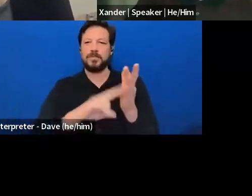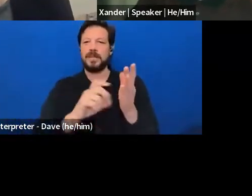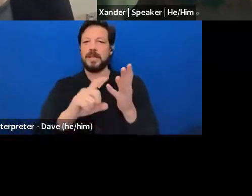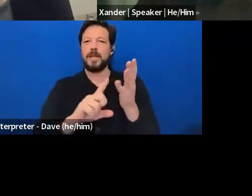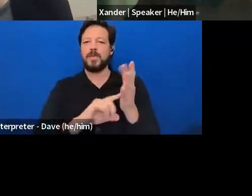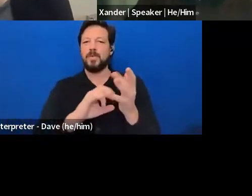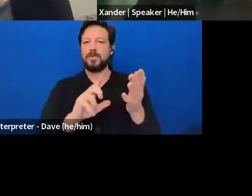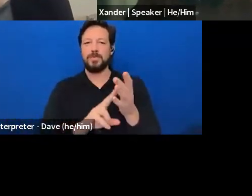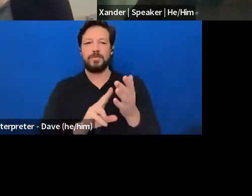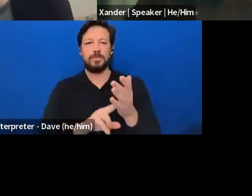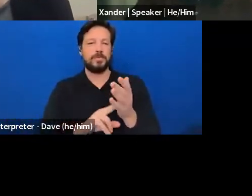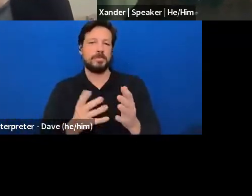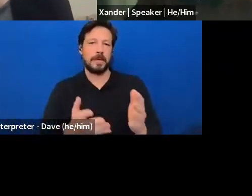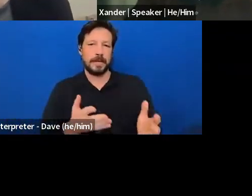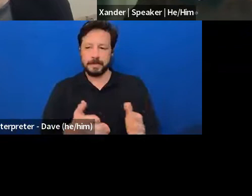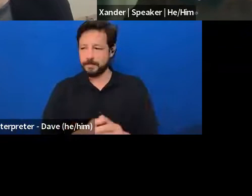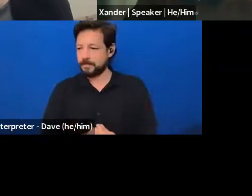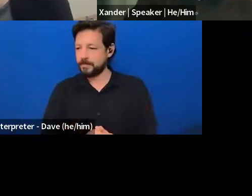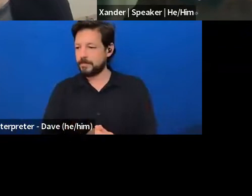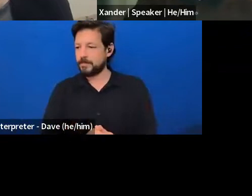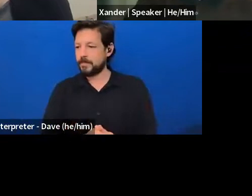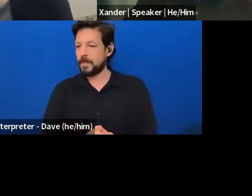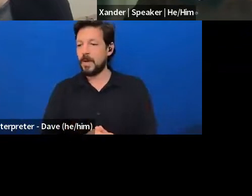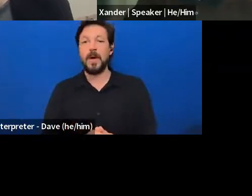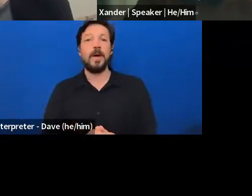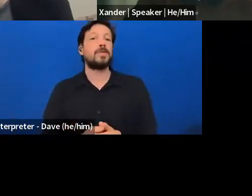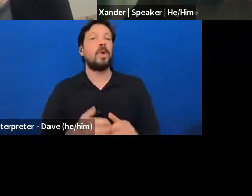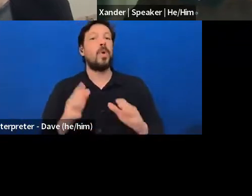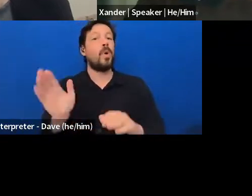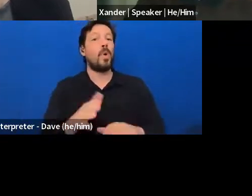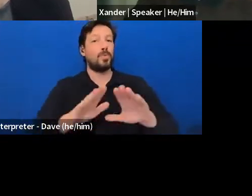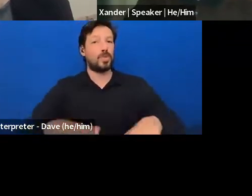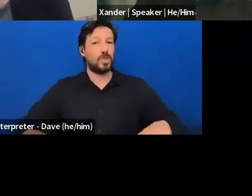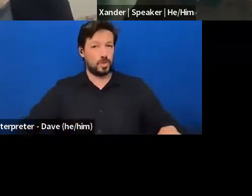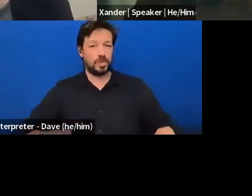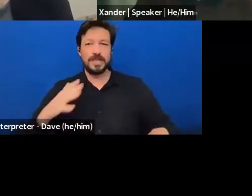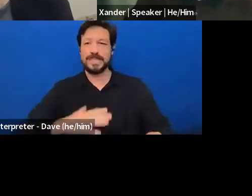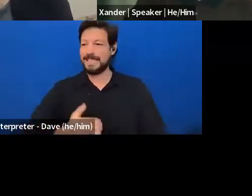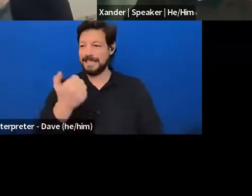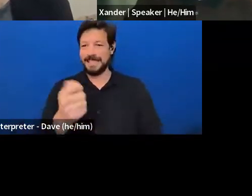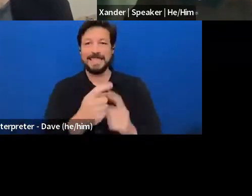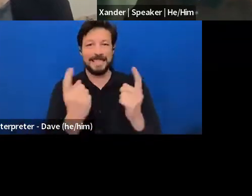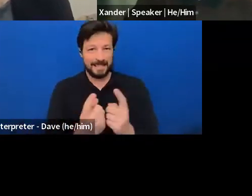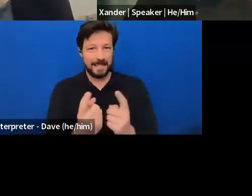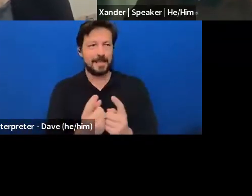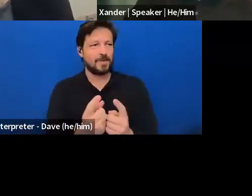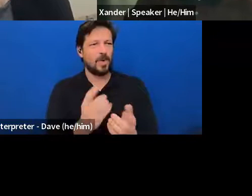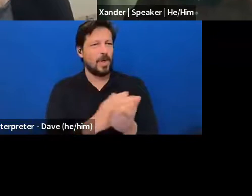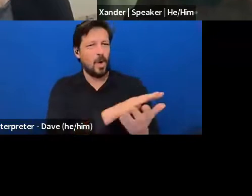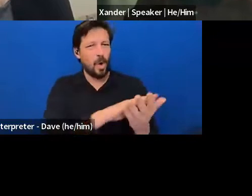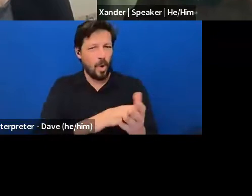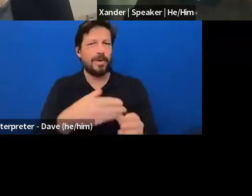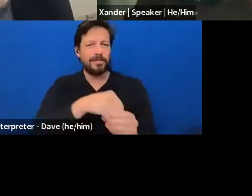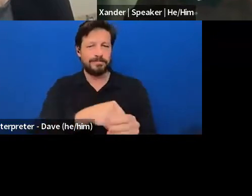There are 6 things that all children need to thrive, and inclusion is at the core of all 6. Number 1